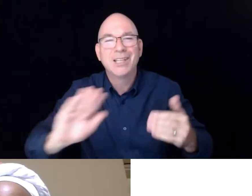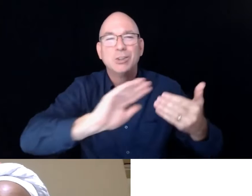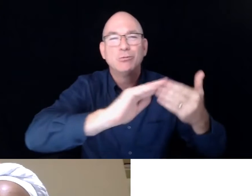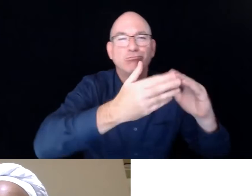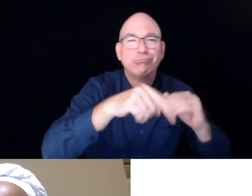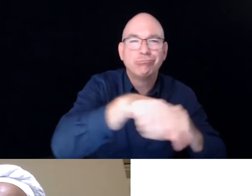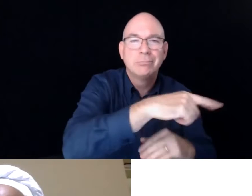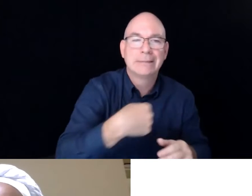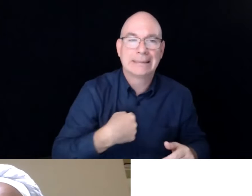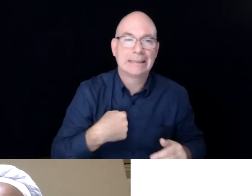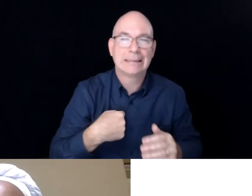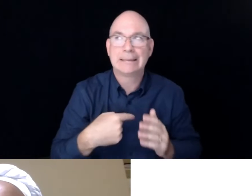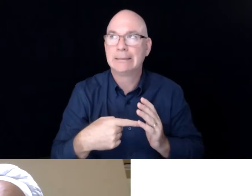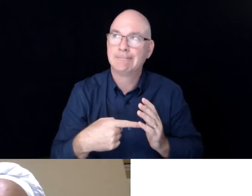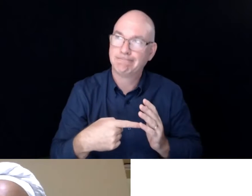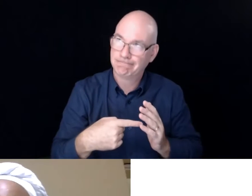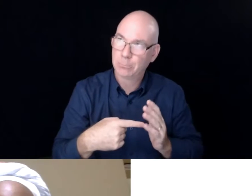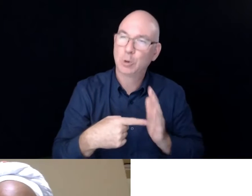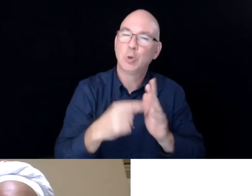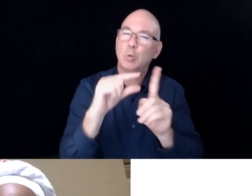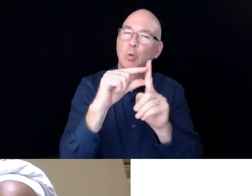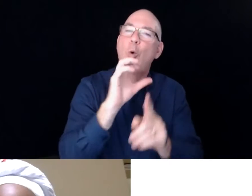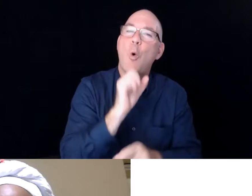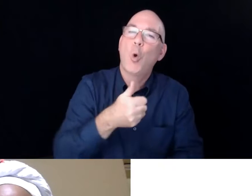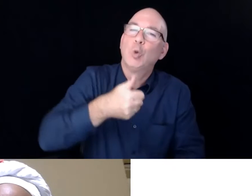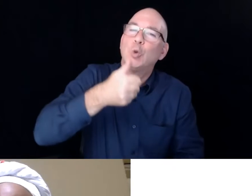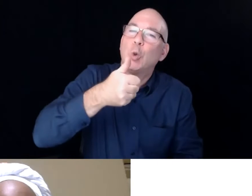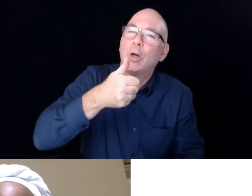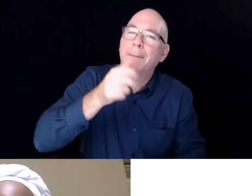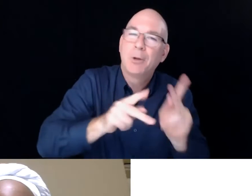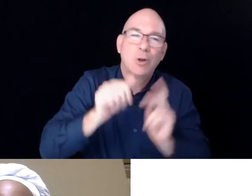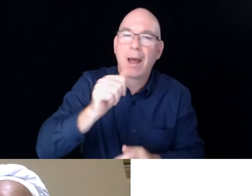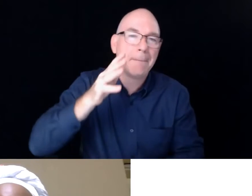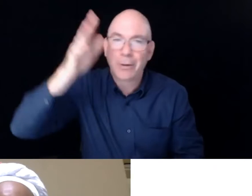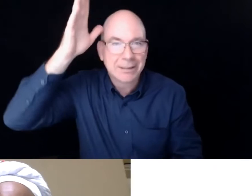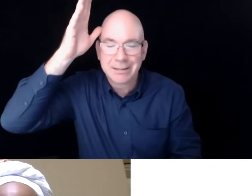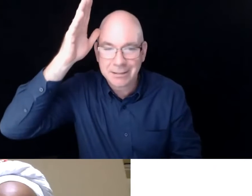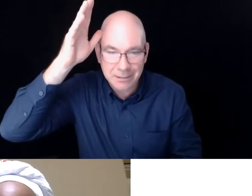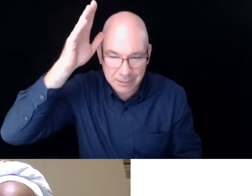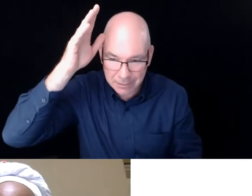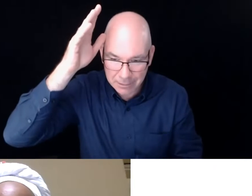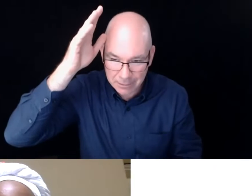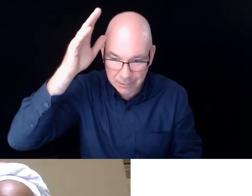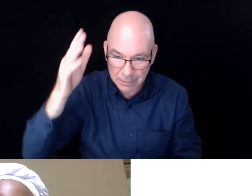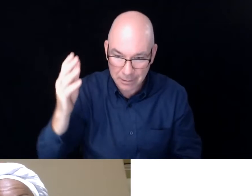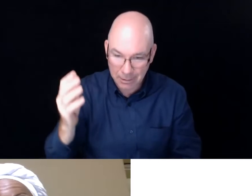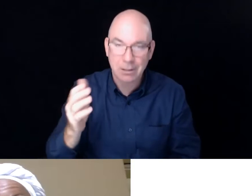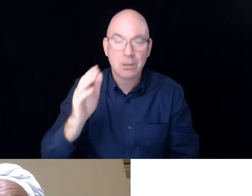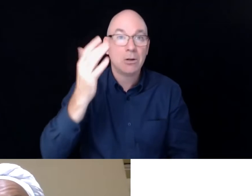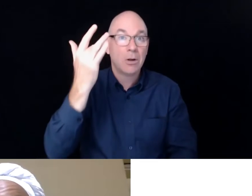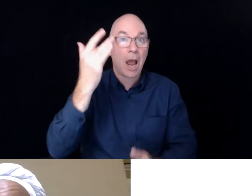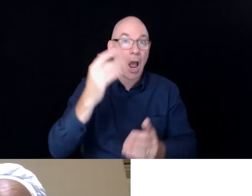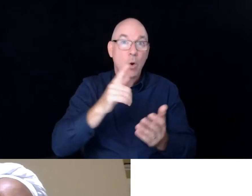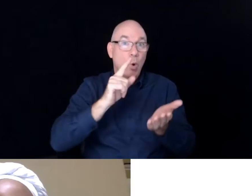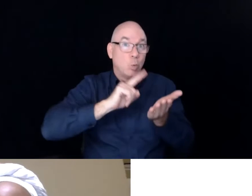being very deliberate to use older people, not parents, because research shows that children